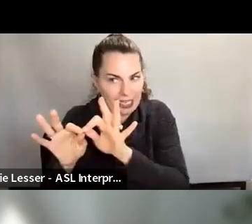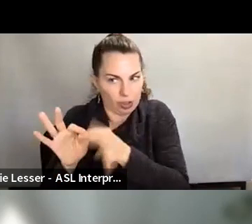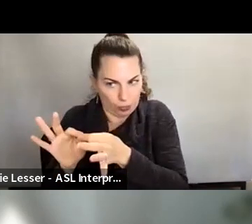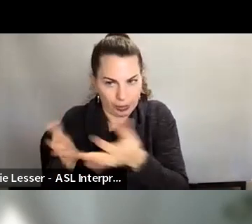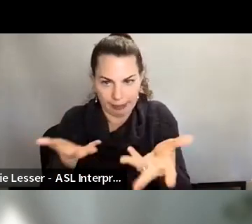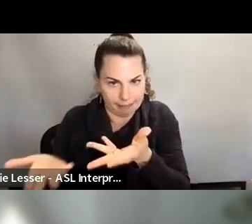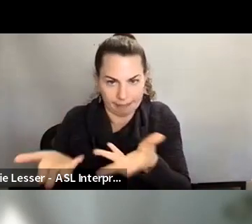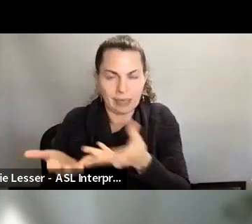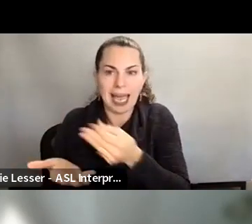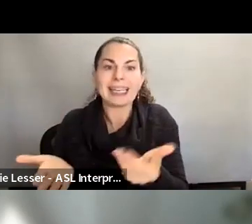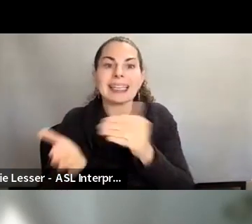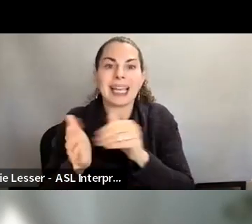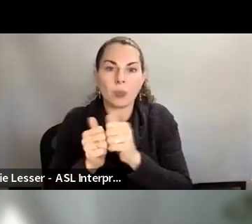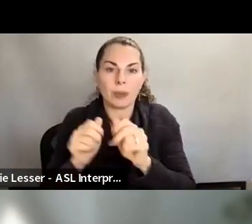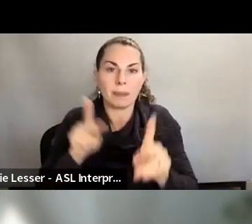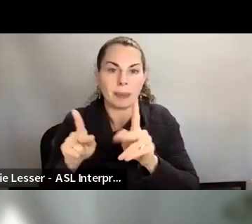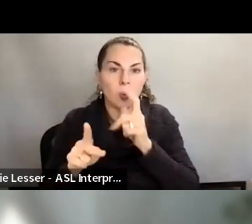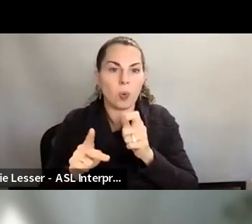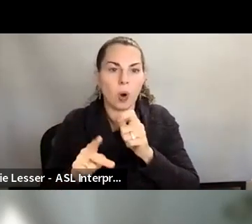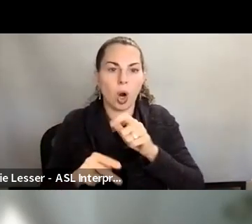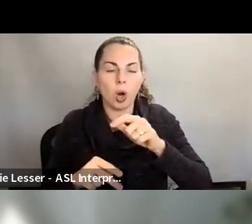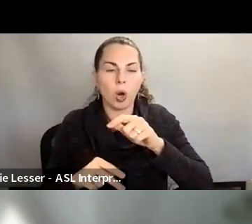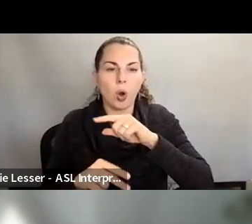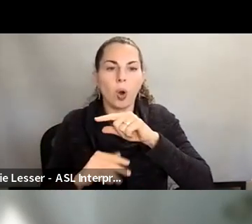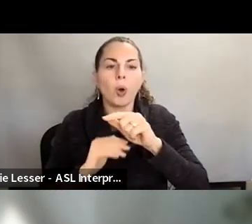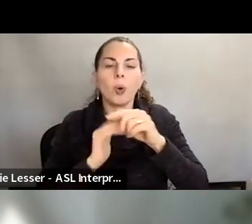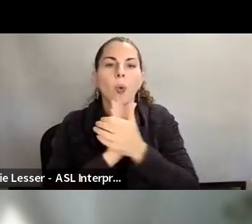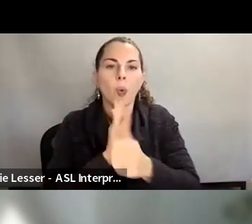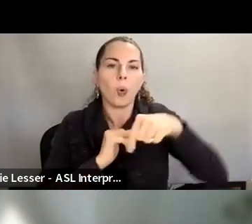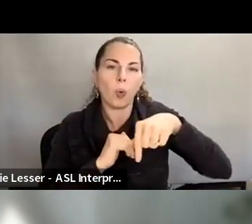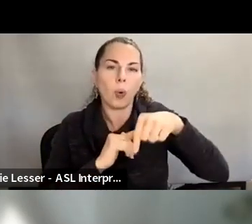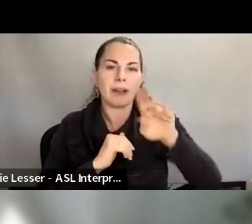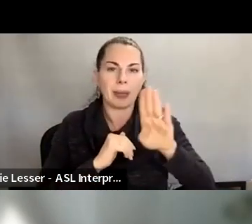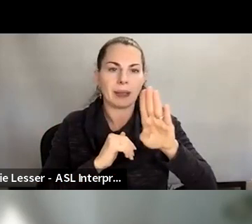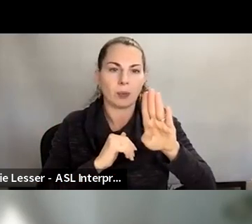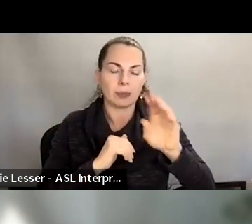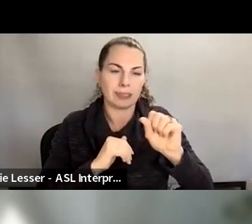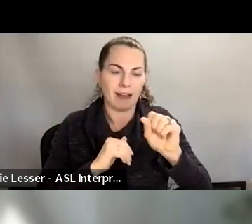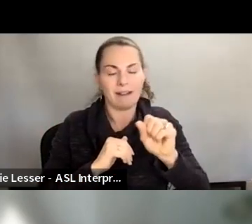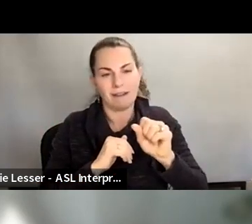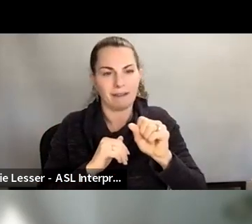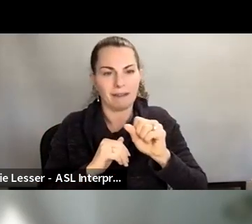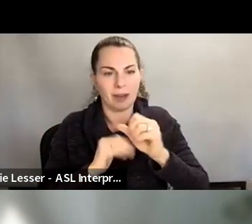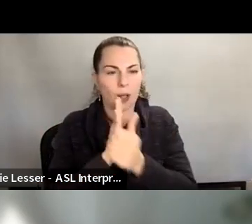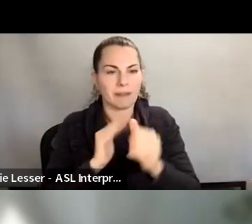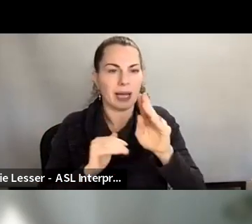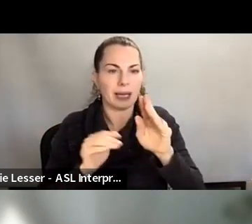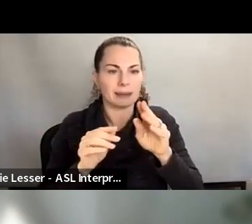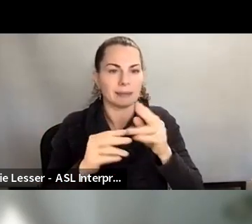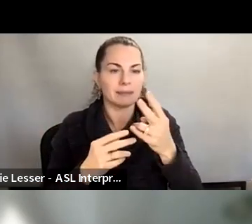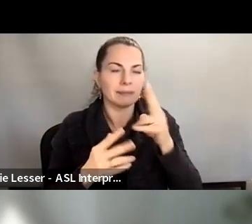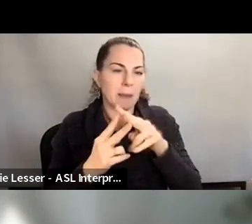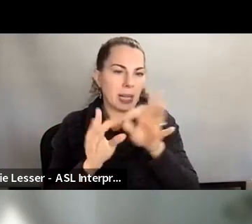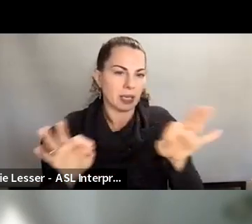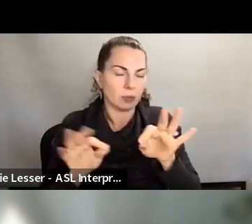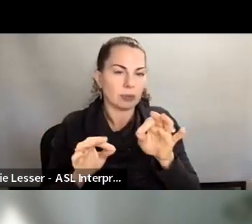And again, with the people that are the qualified bilingual staff, as I call them, that even though you're a resident, and this happened all the time, and your